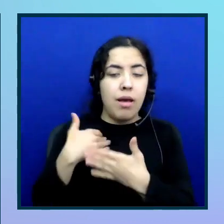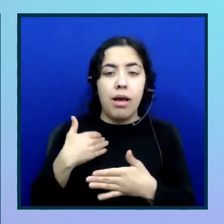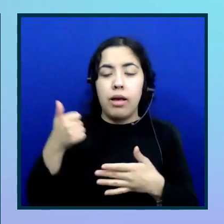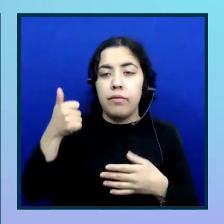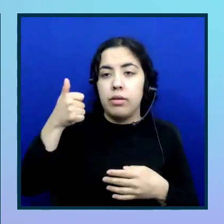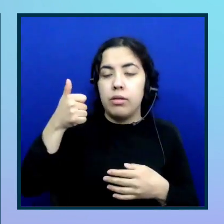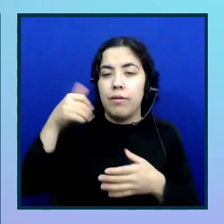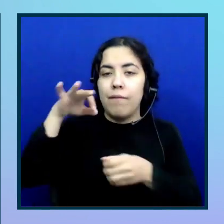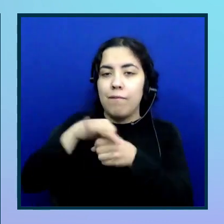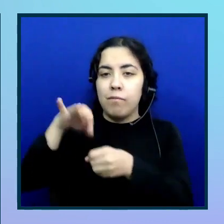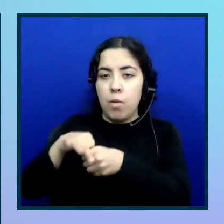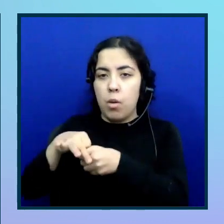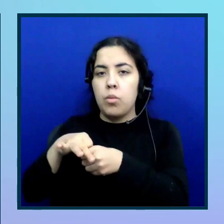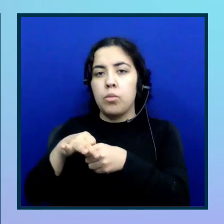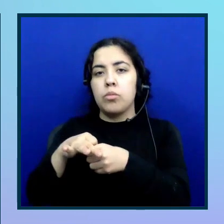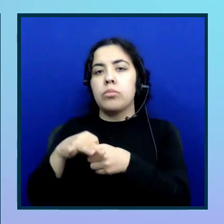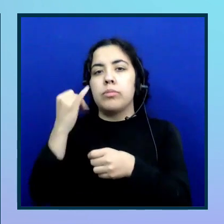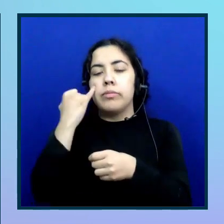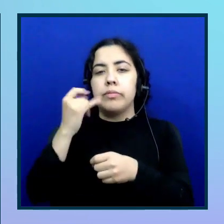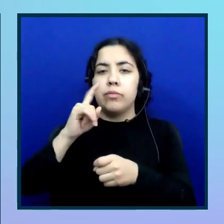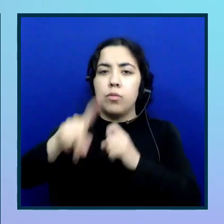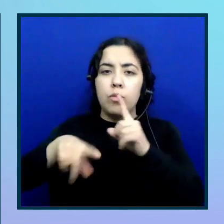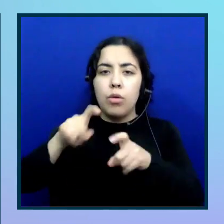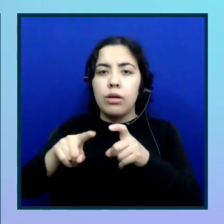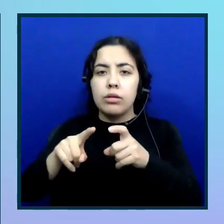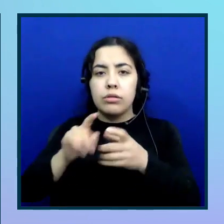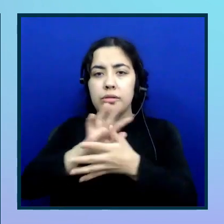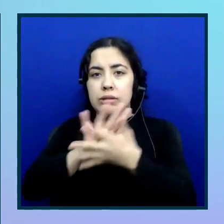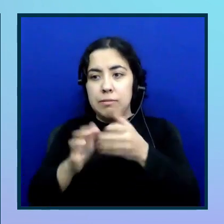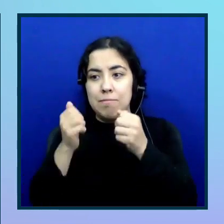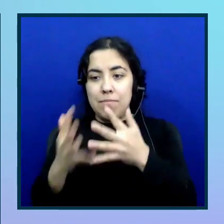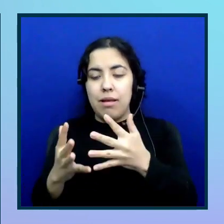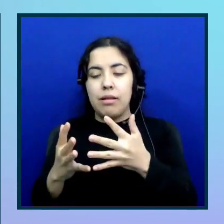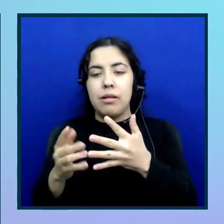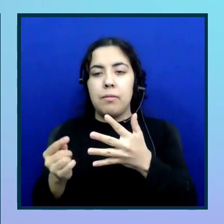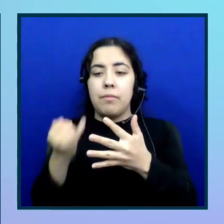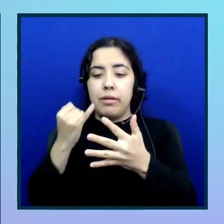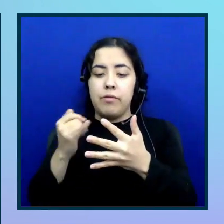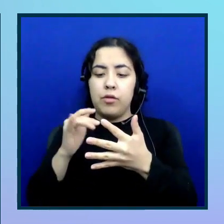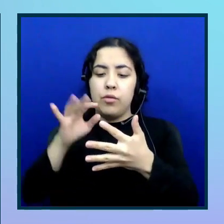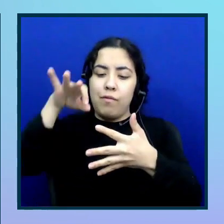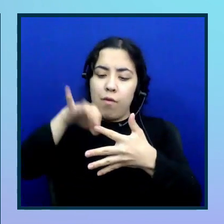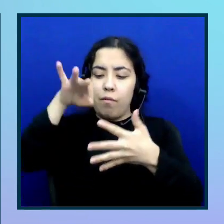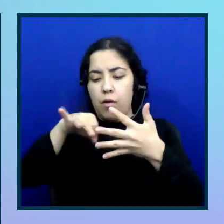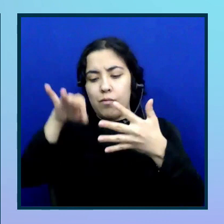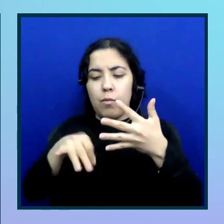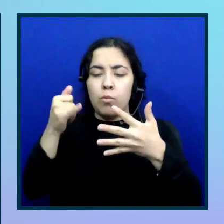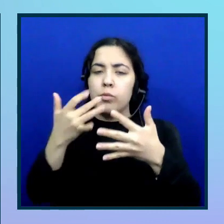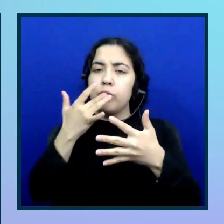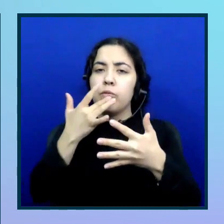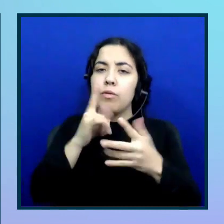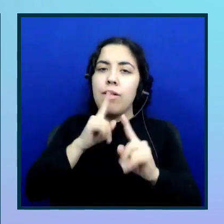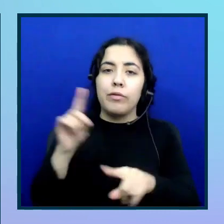feature in the Q&A portion. So we're pushing the questions over there. If you could please upvote the ones that you really